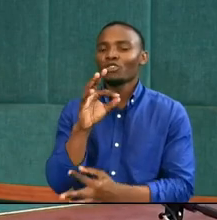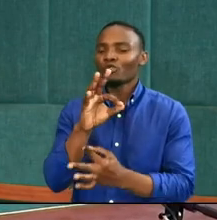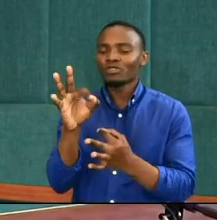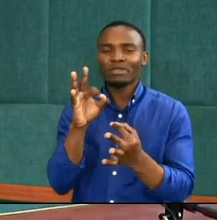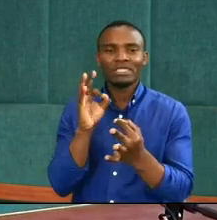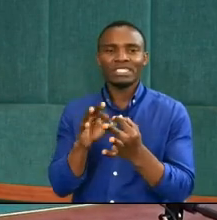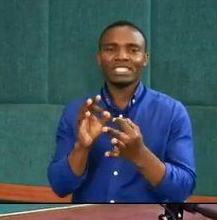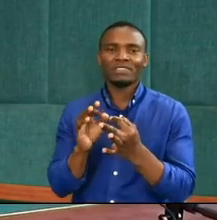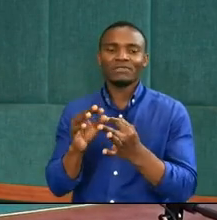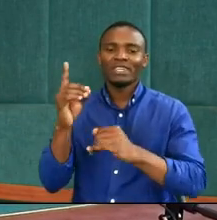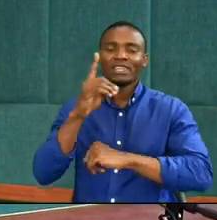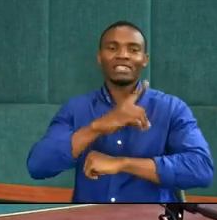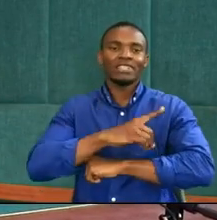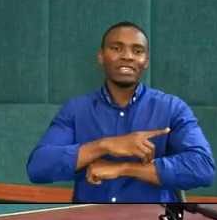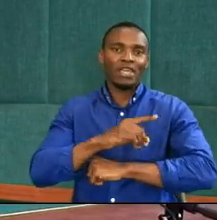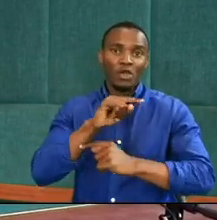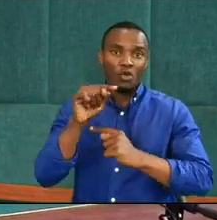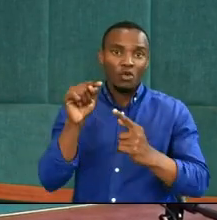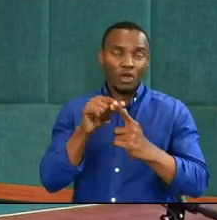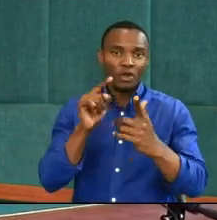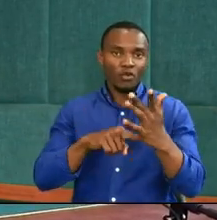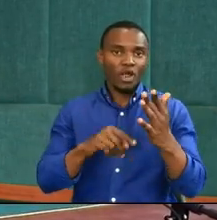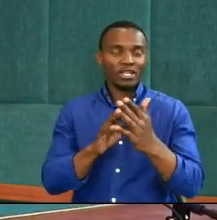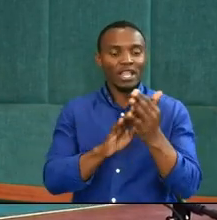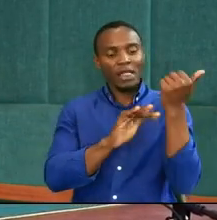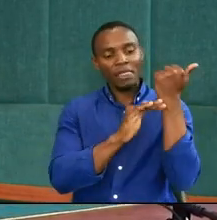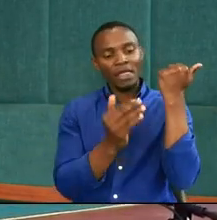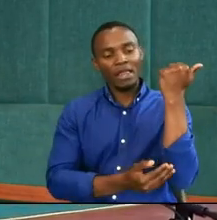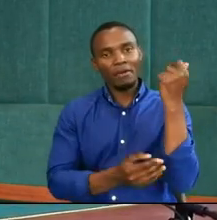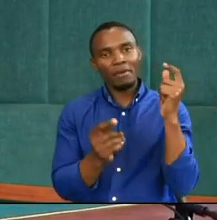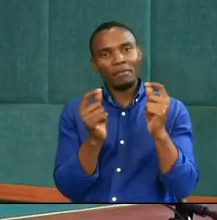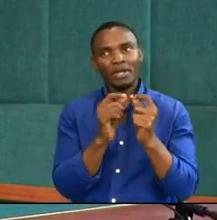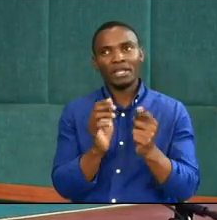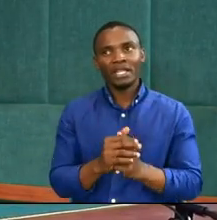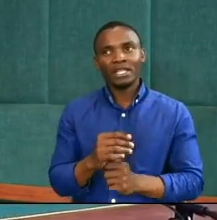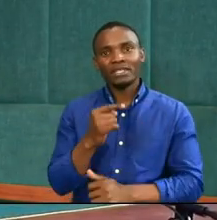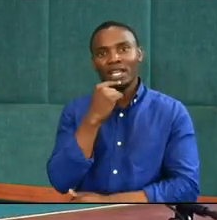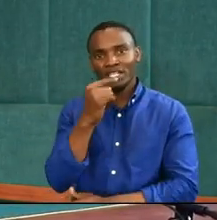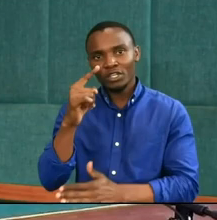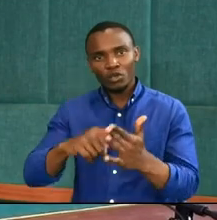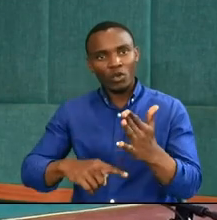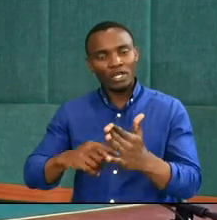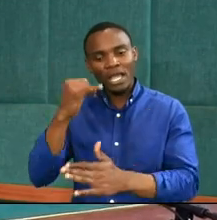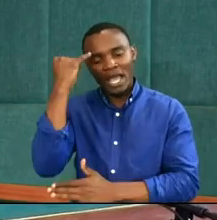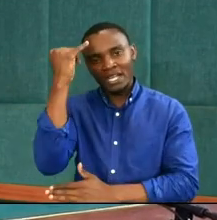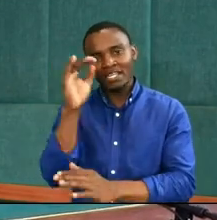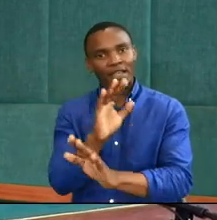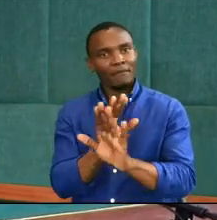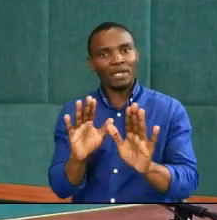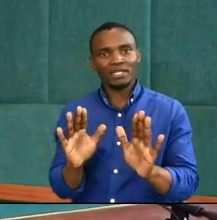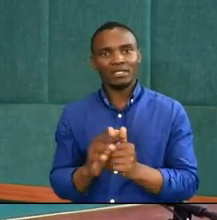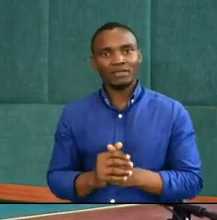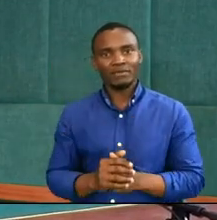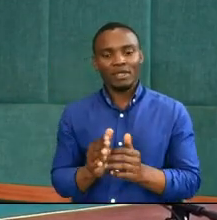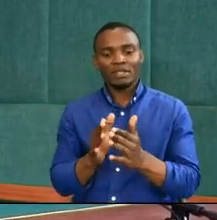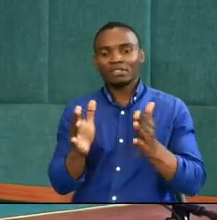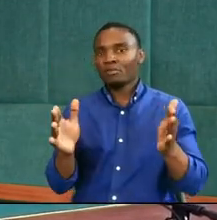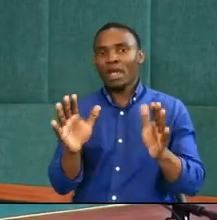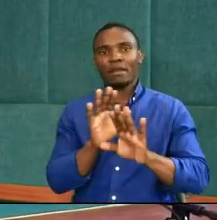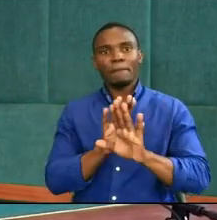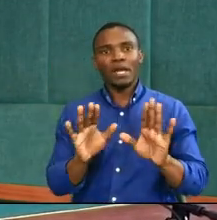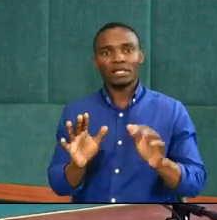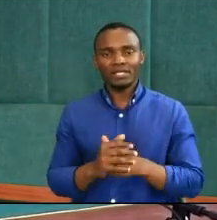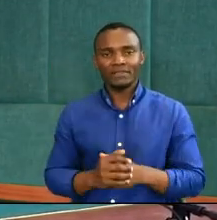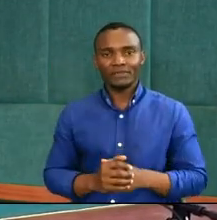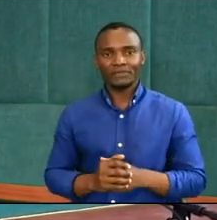when that labor pain will start. They can give you an idea. Is the church with me?